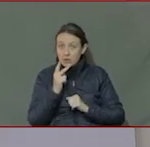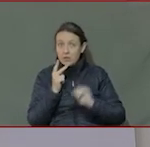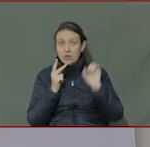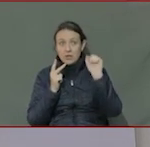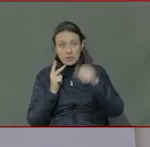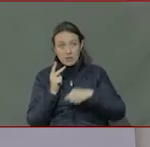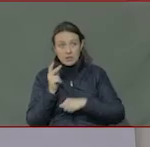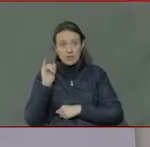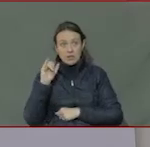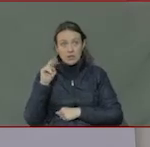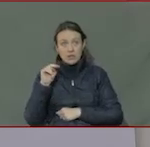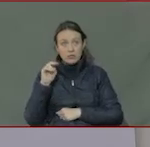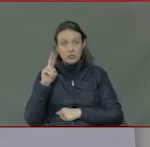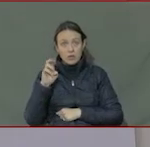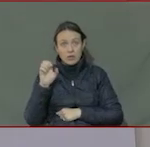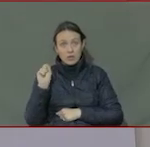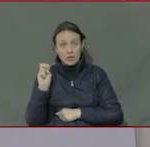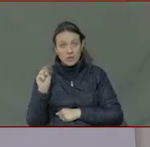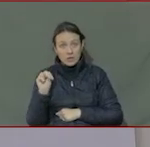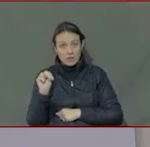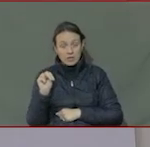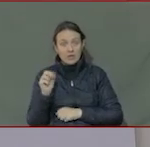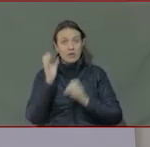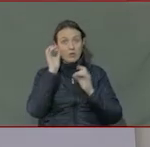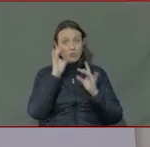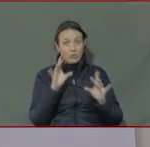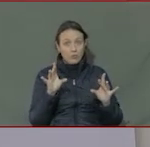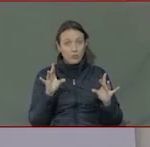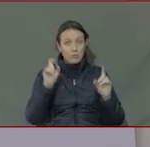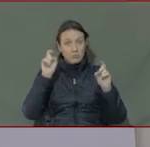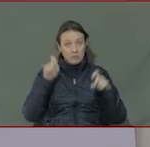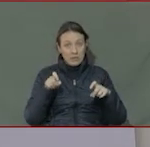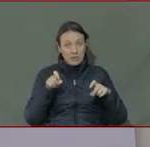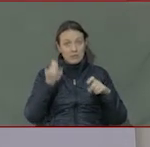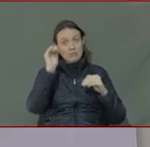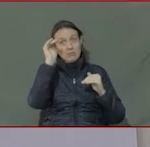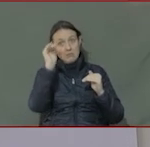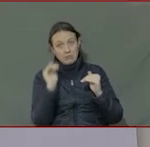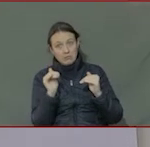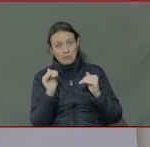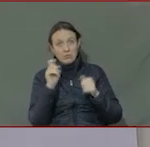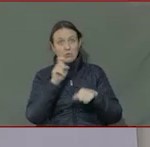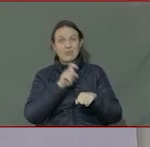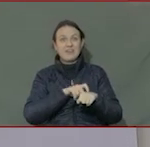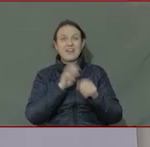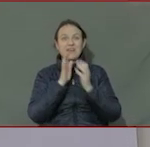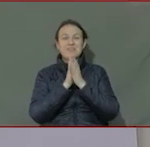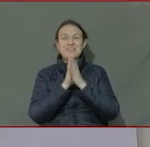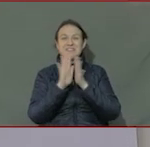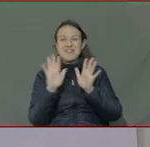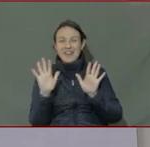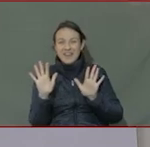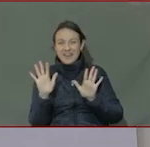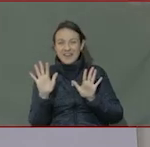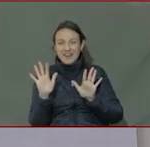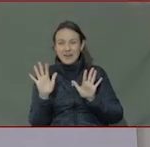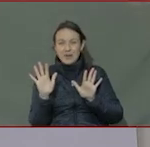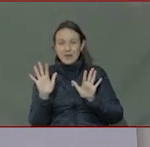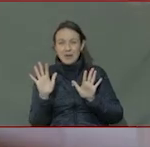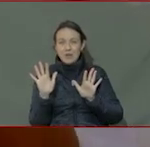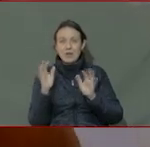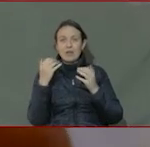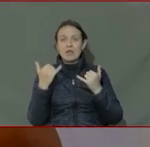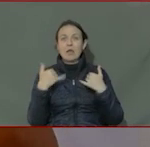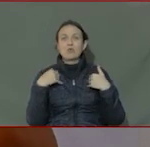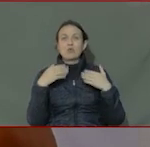insulin gives its message. Why do you think there at just before 10, the glucose at the high point starts